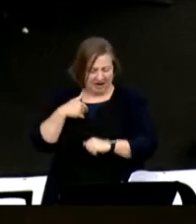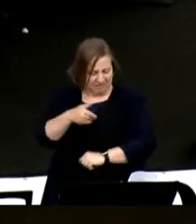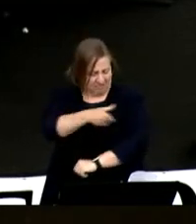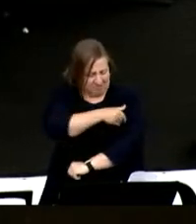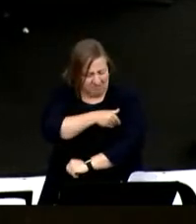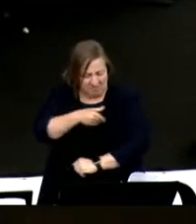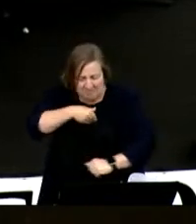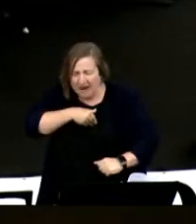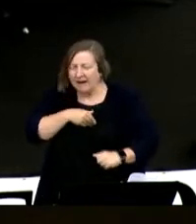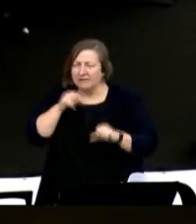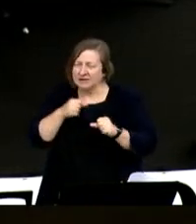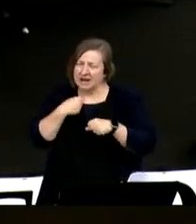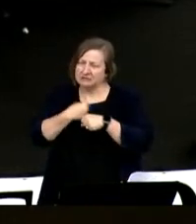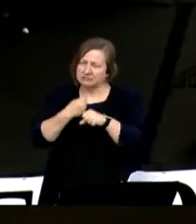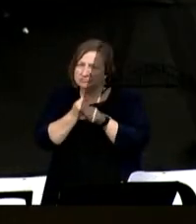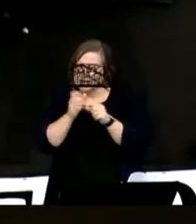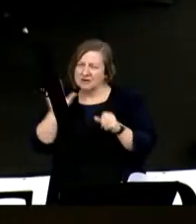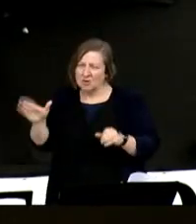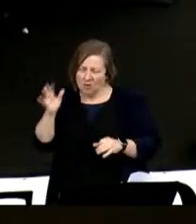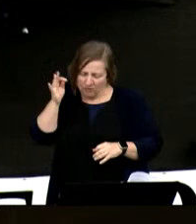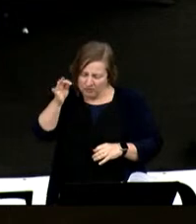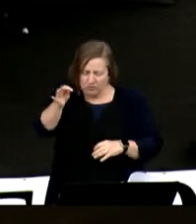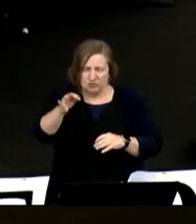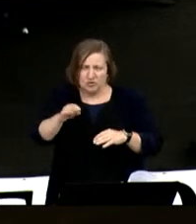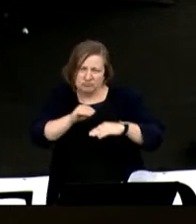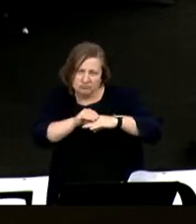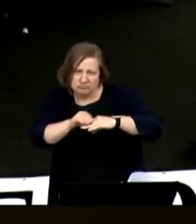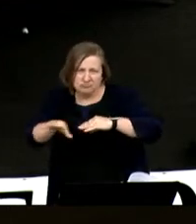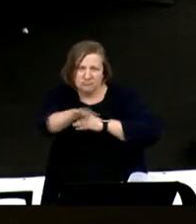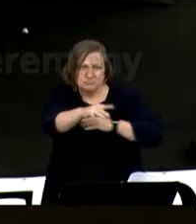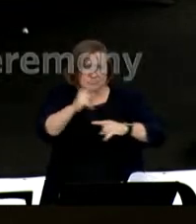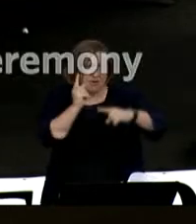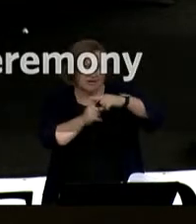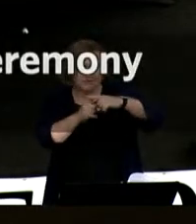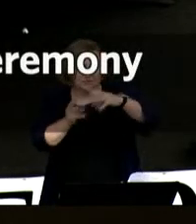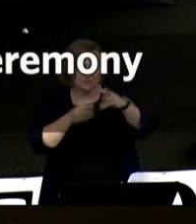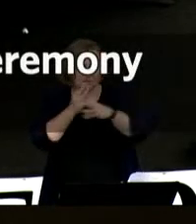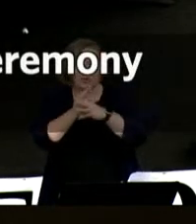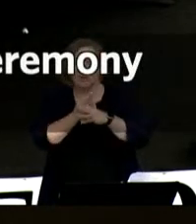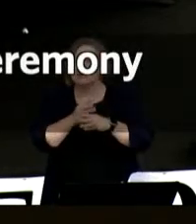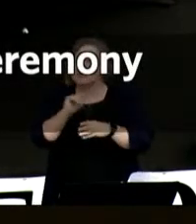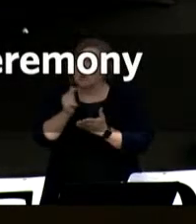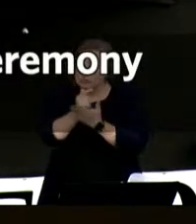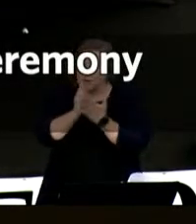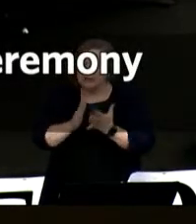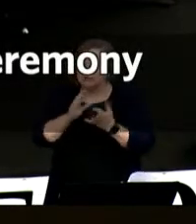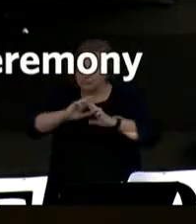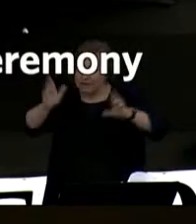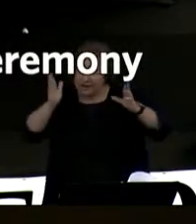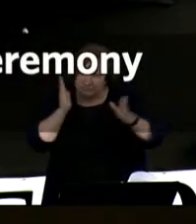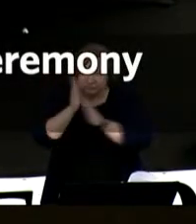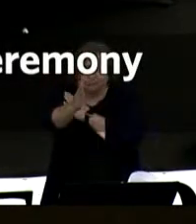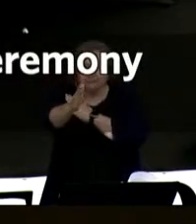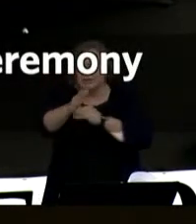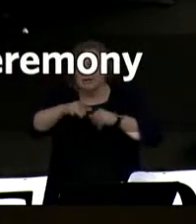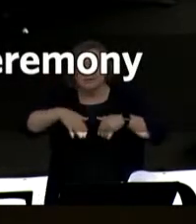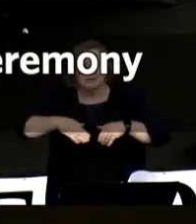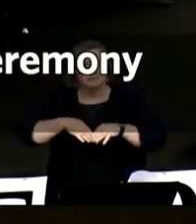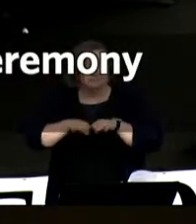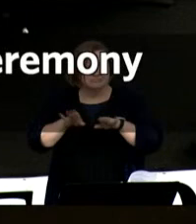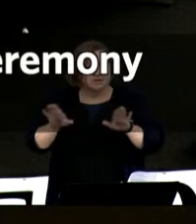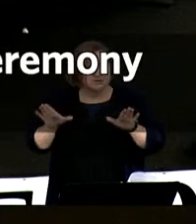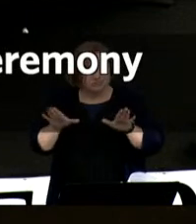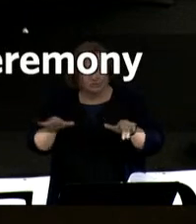own future and make a positive impact in the world. So, graduates, as you spread your wings and soar into